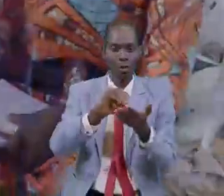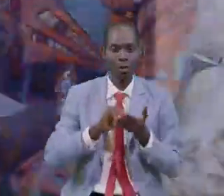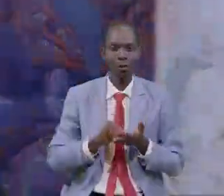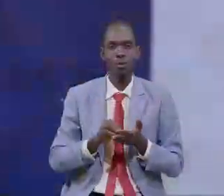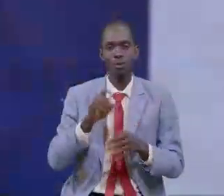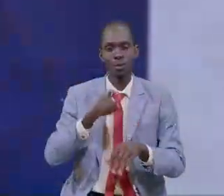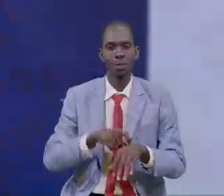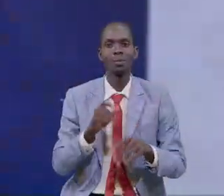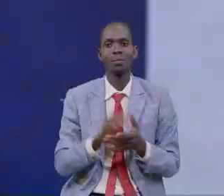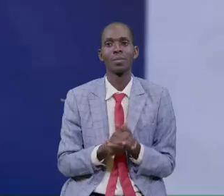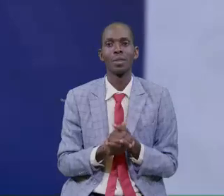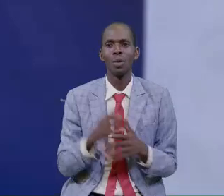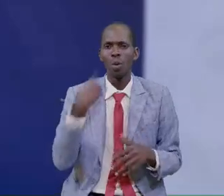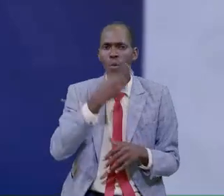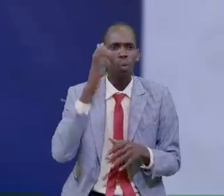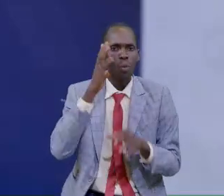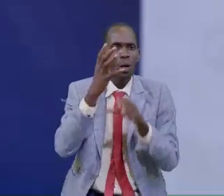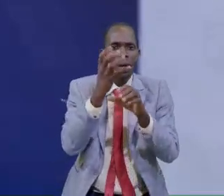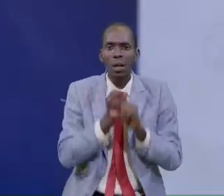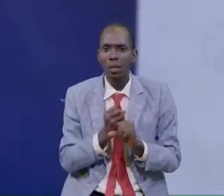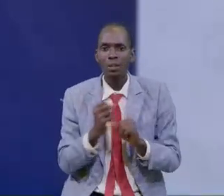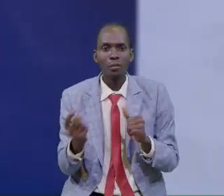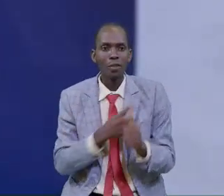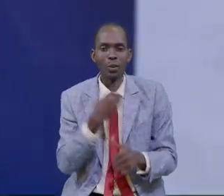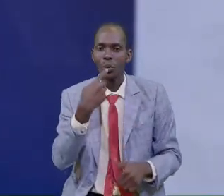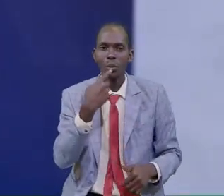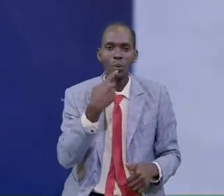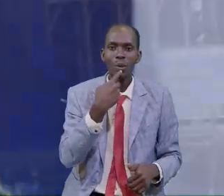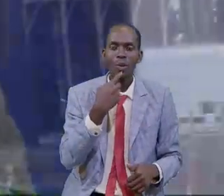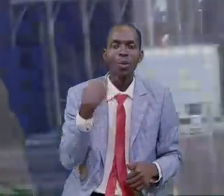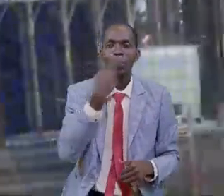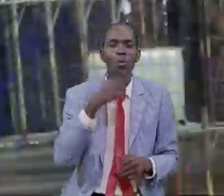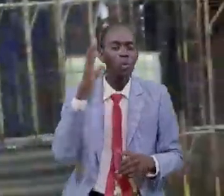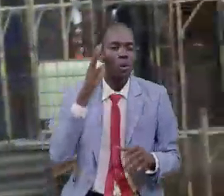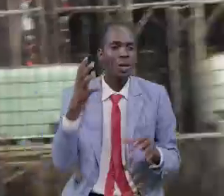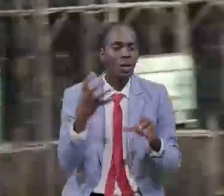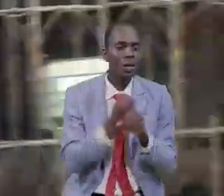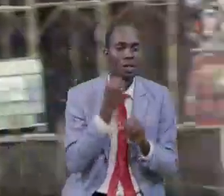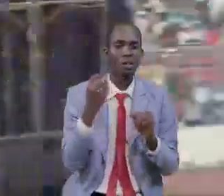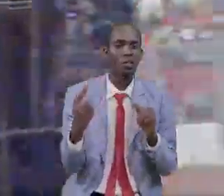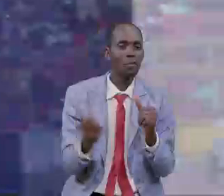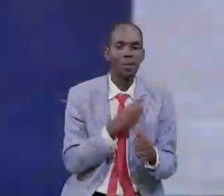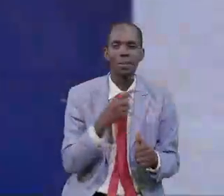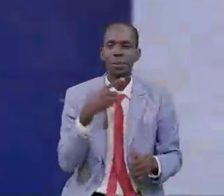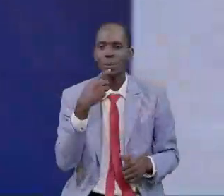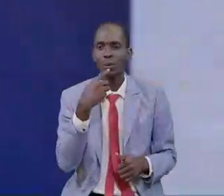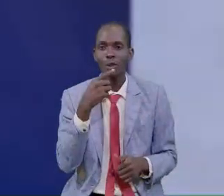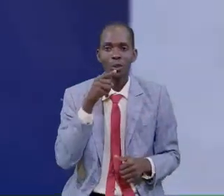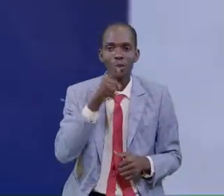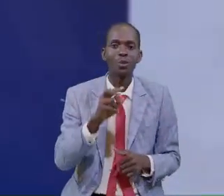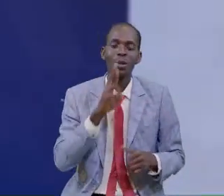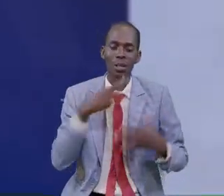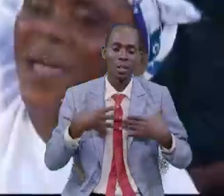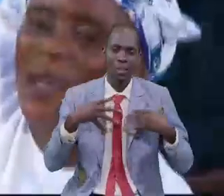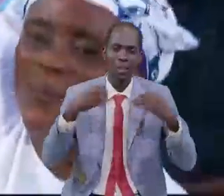Who will catch his own? Who will catch his own? You are healed in